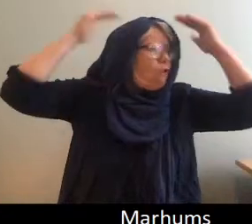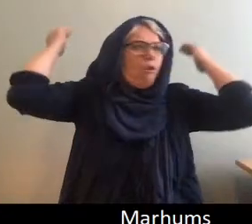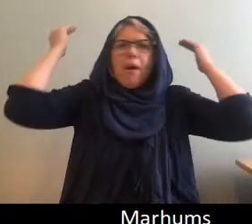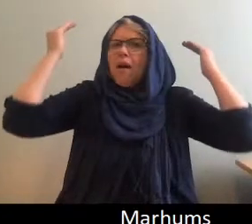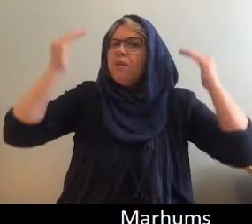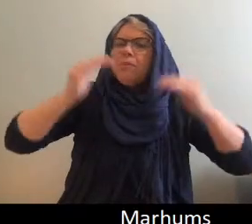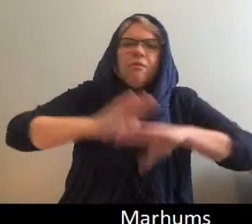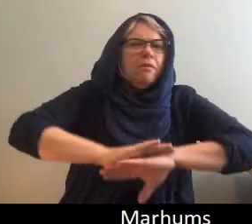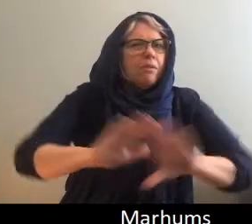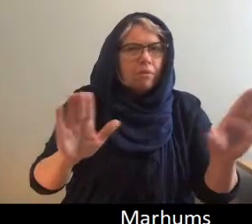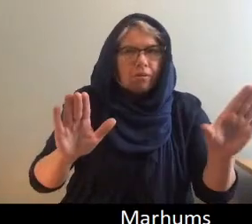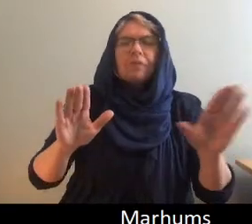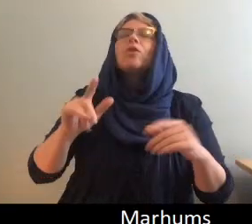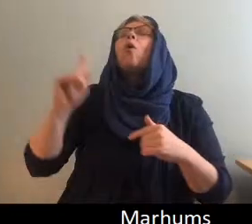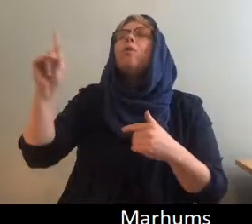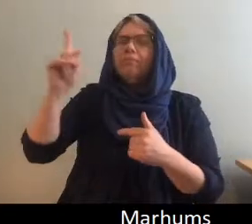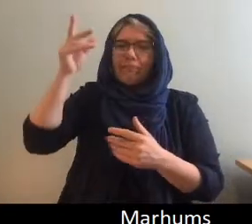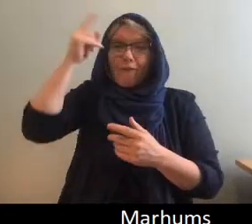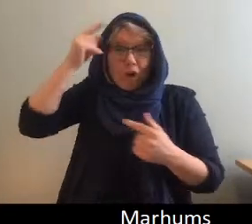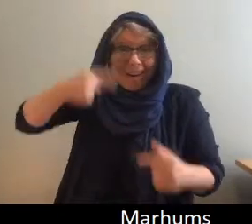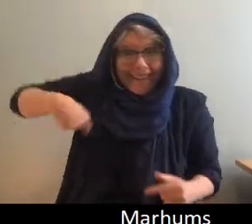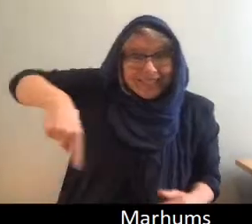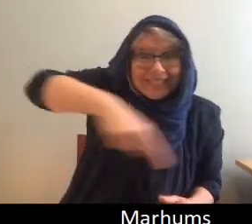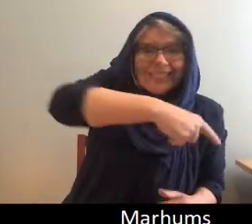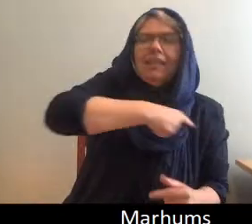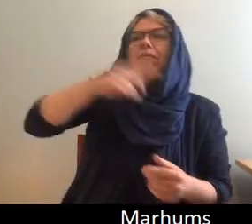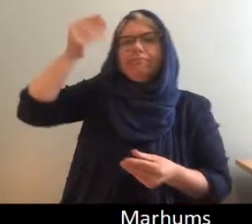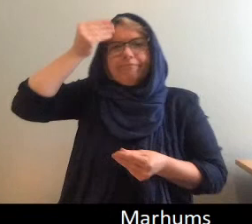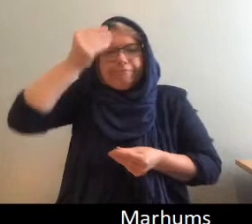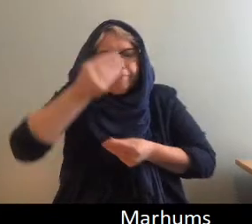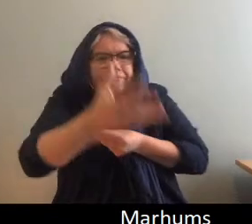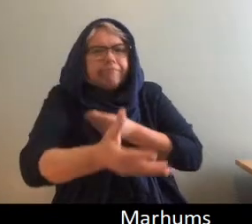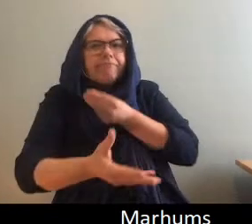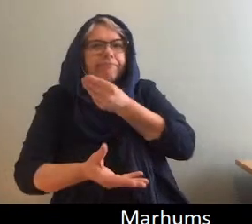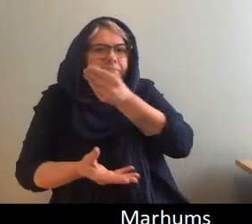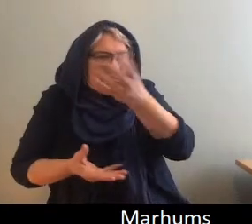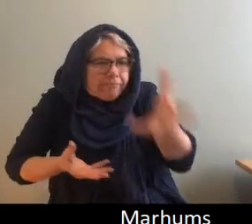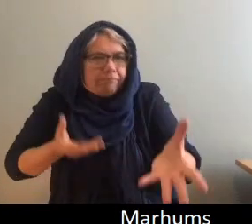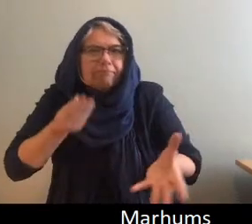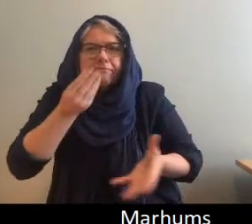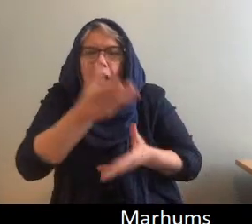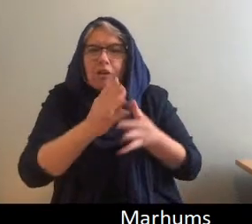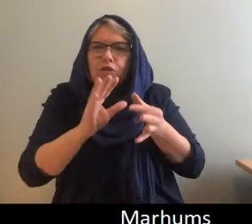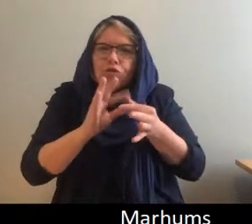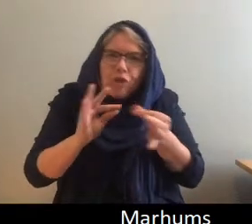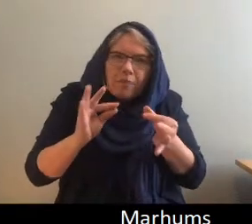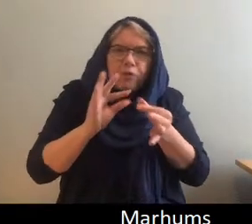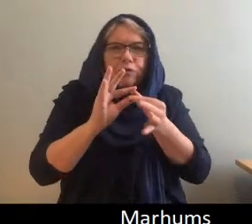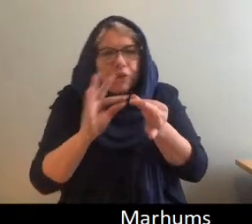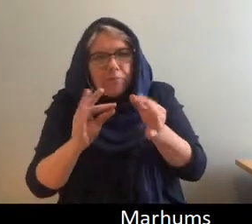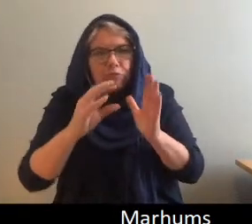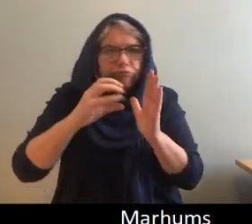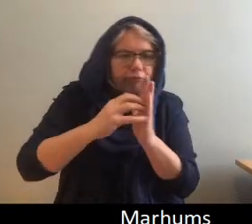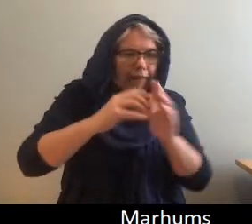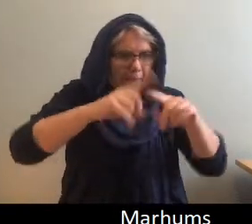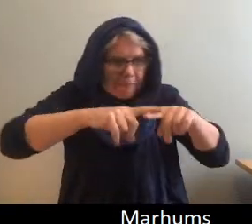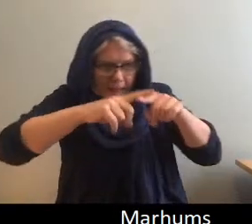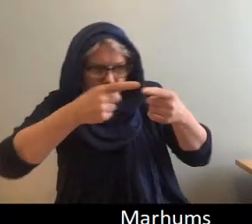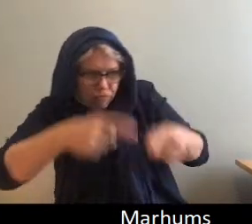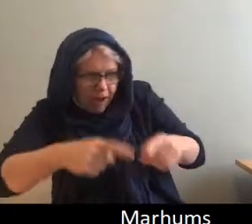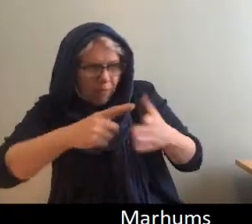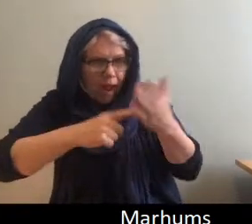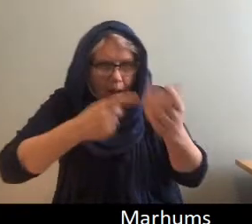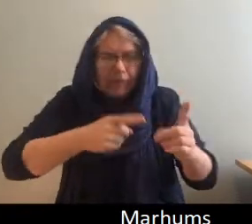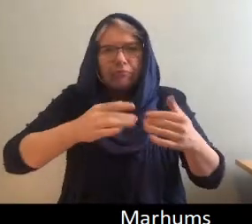and absorb it and inshallah act on it step by step. The Holy Prophet was given the Holy Quran. The essence in the heart of the Holy Prophet,